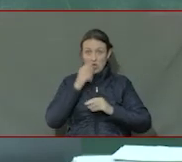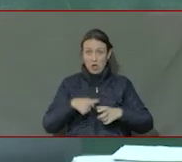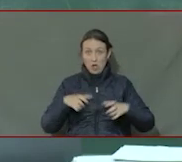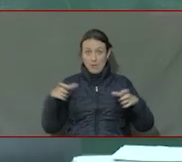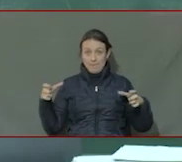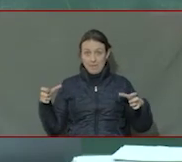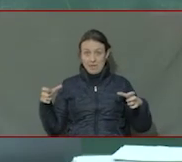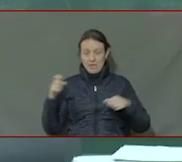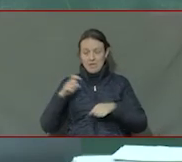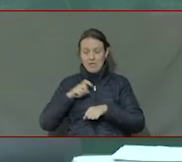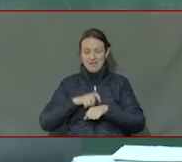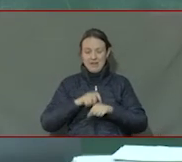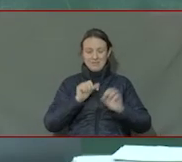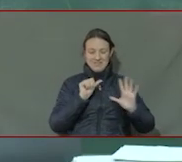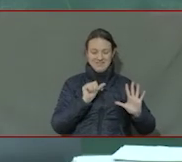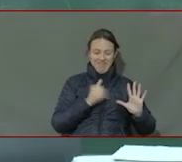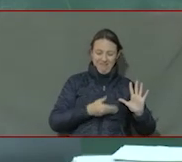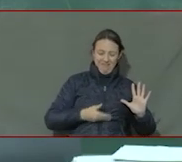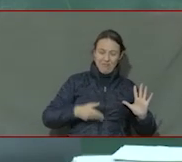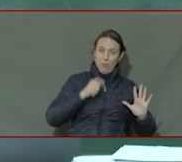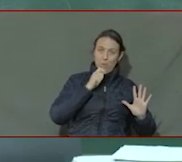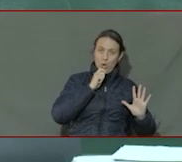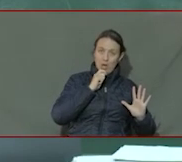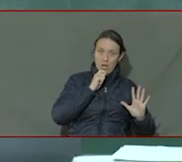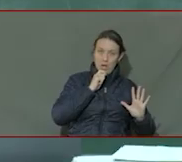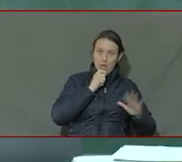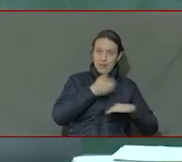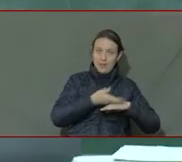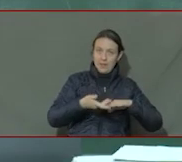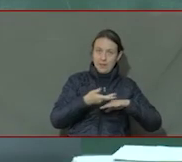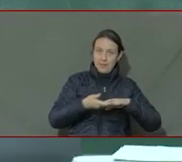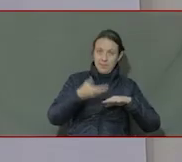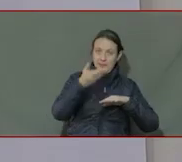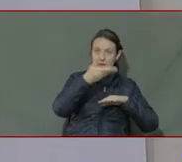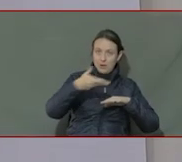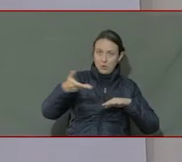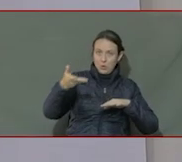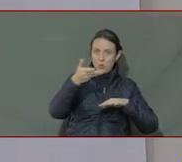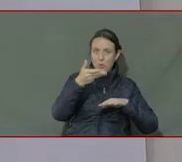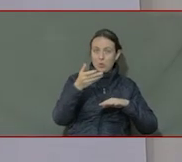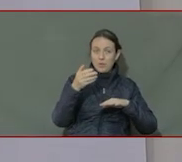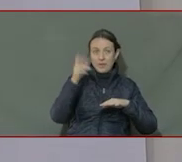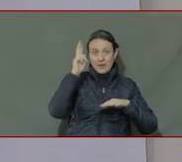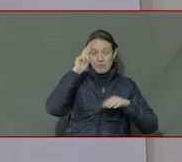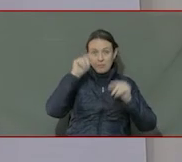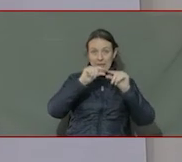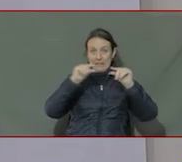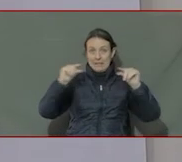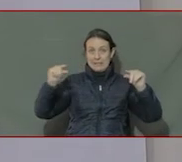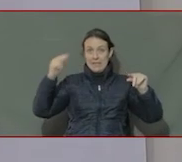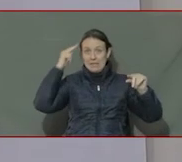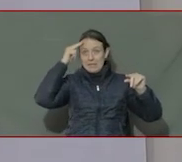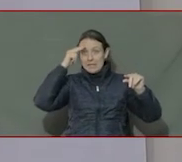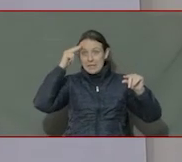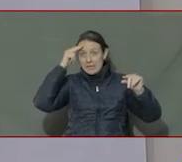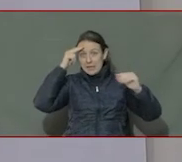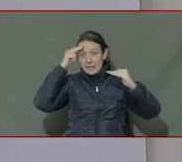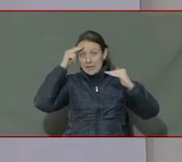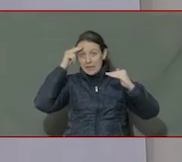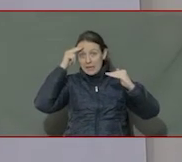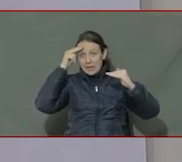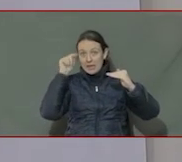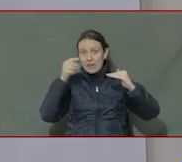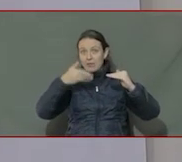at 6:30 in the morning, the blood glucose according to this solid line, remember the solid line says here it's the glucose, and the dotted